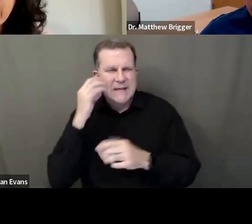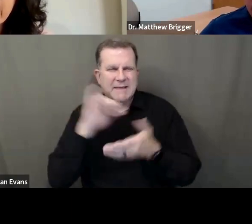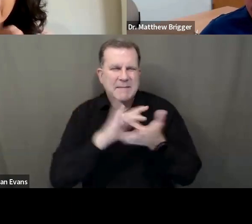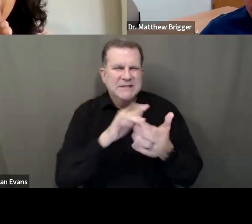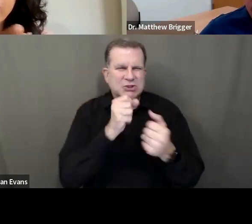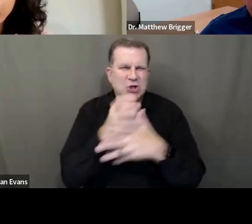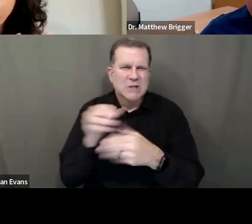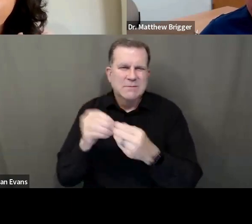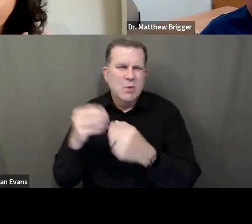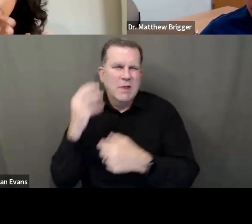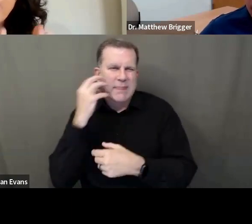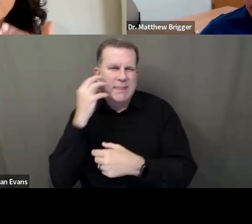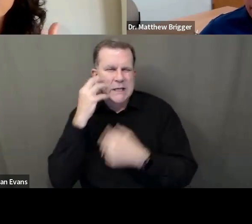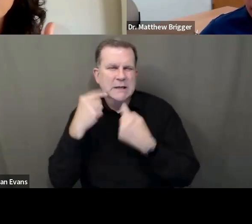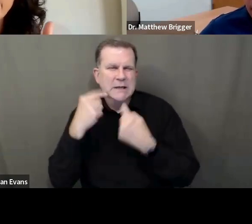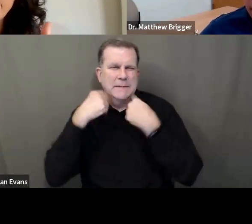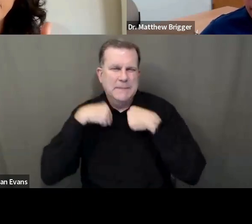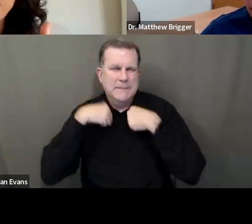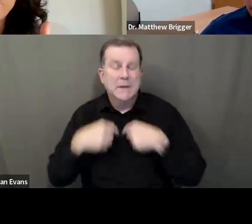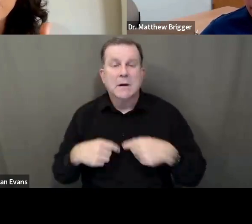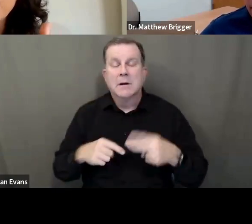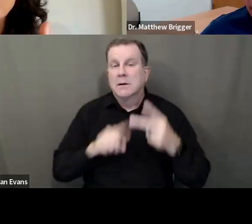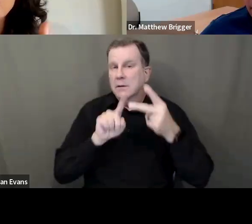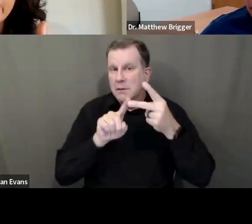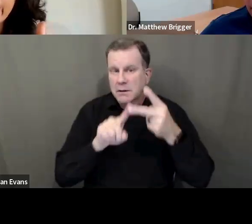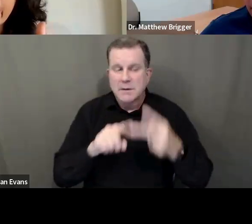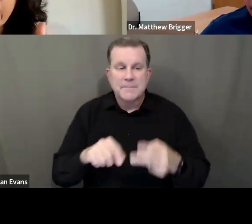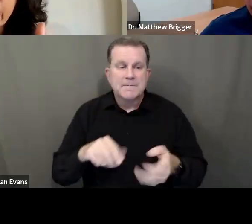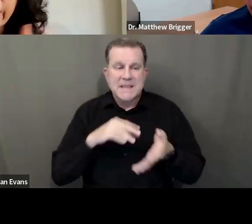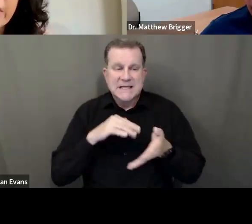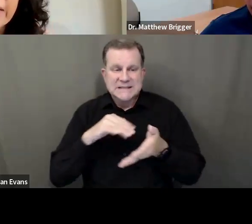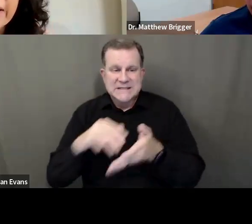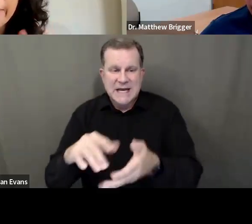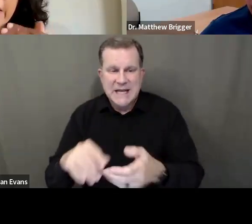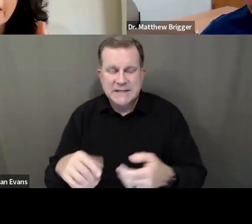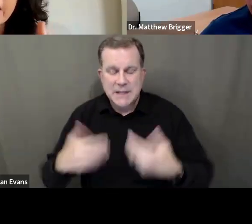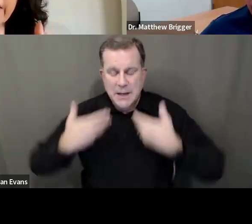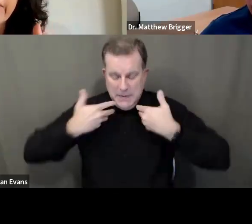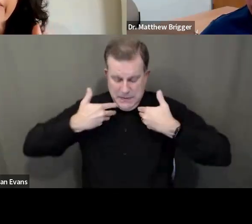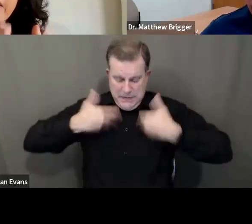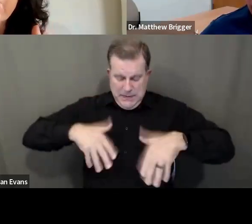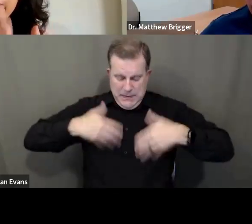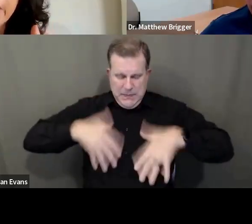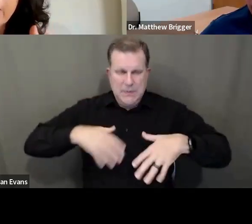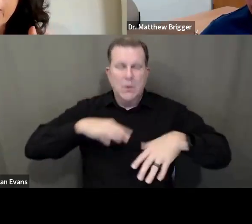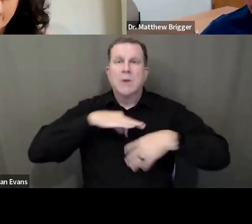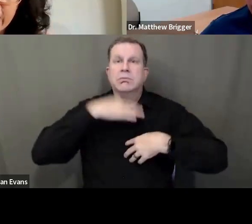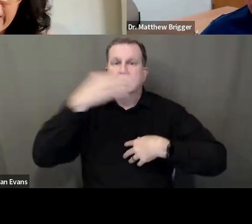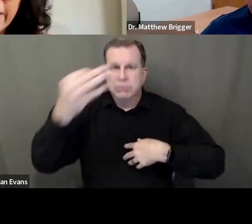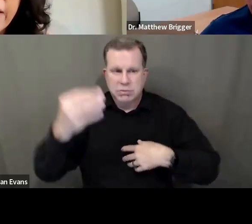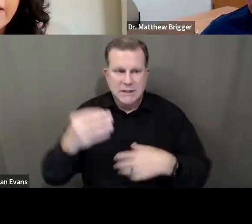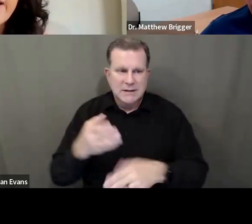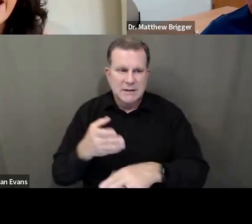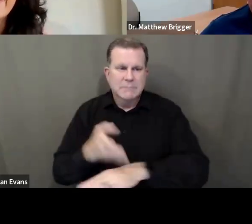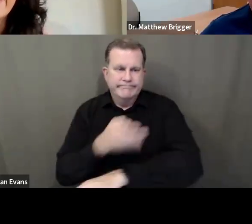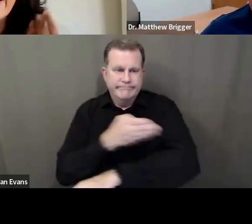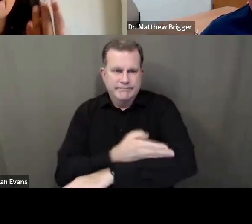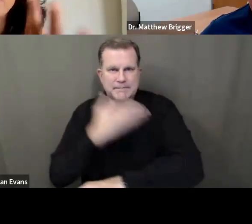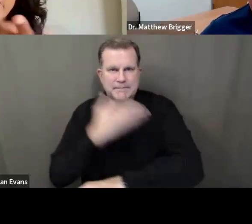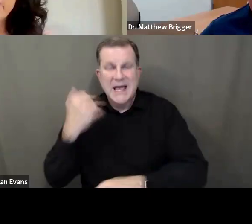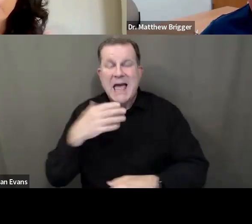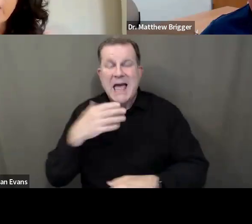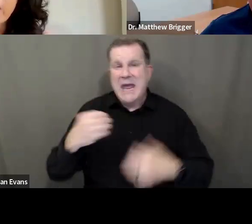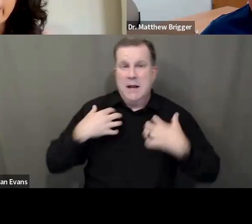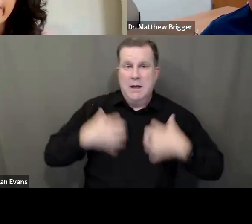some studies have shown to improve mucociliary clearance. That means it increases the beat of the cilia and